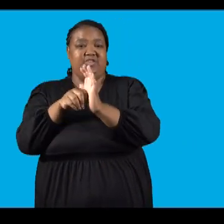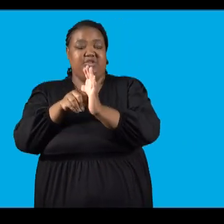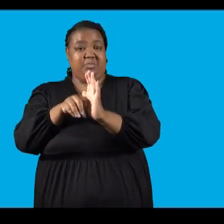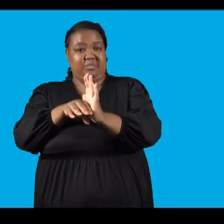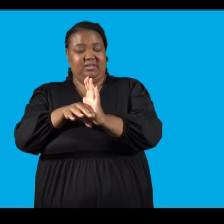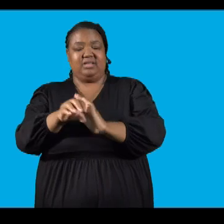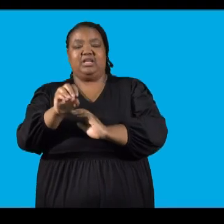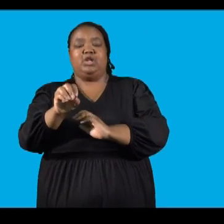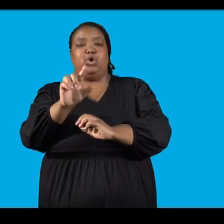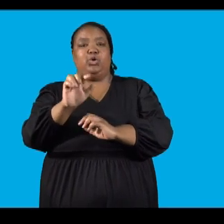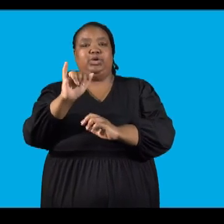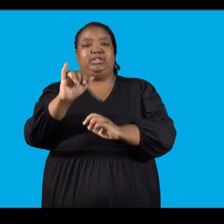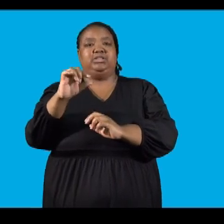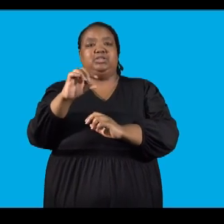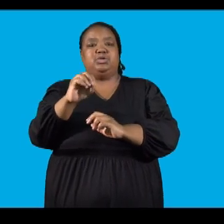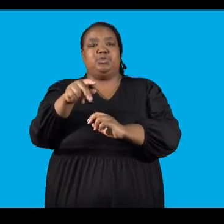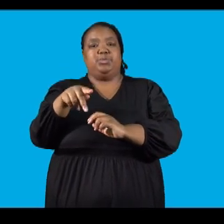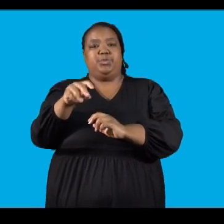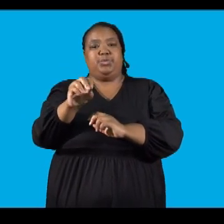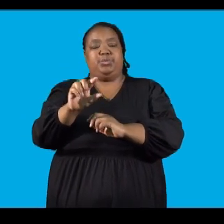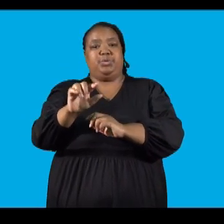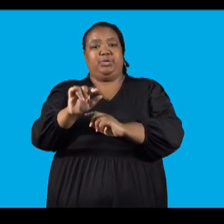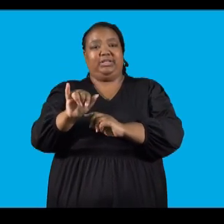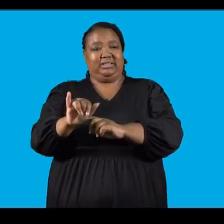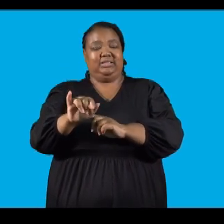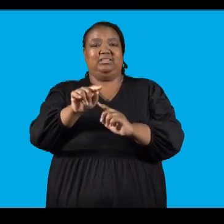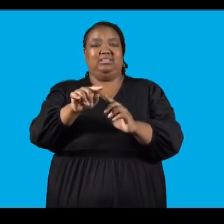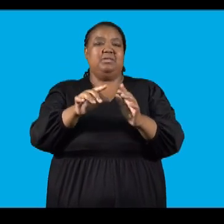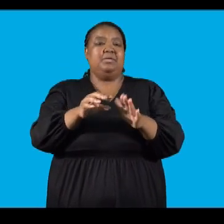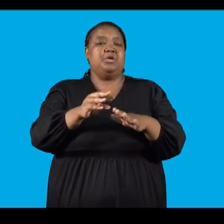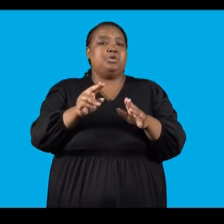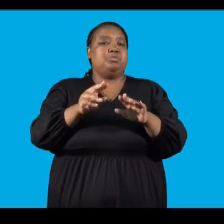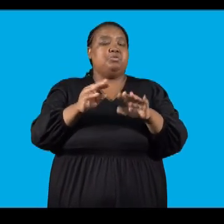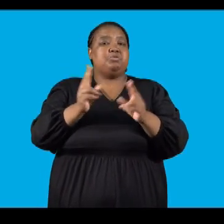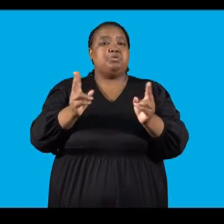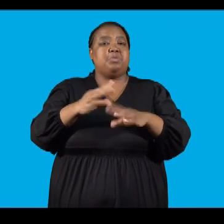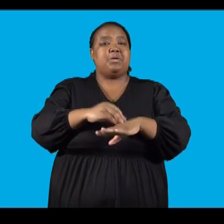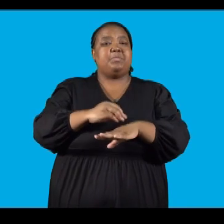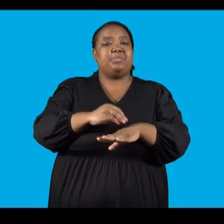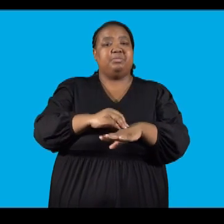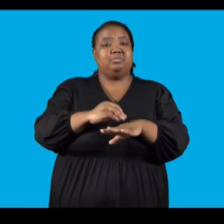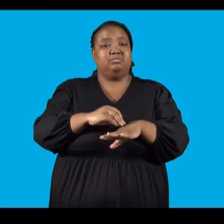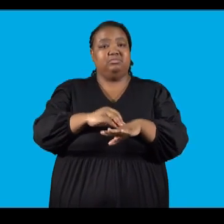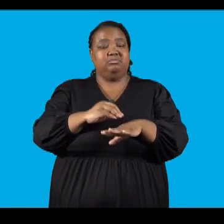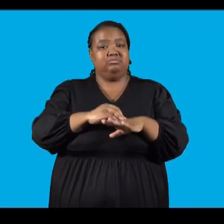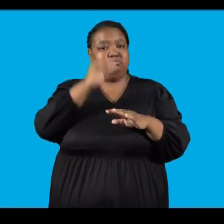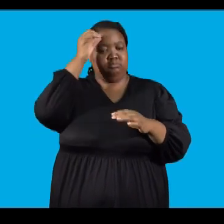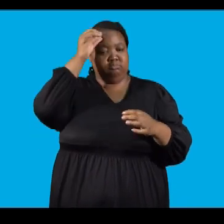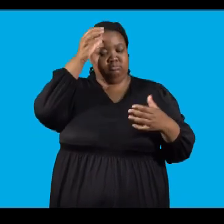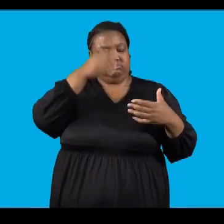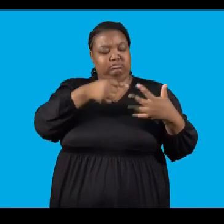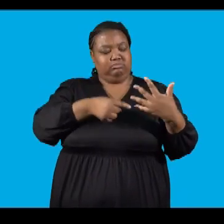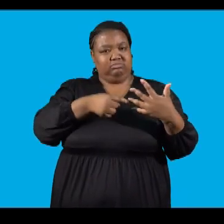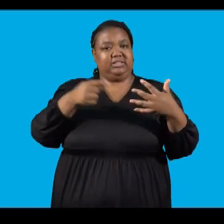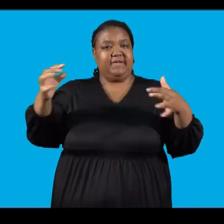itself called oligopoly. The content problem under key concepts is the inability to link a